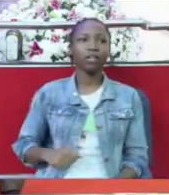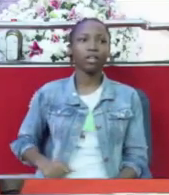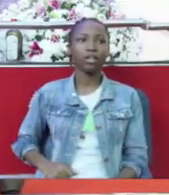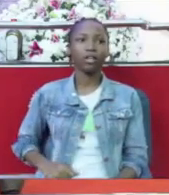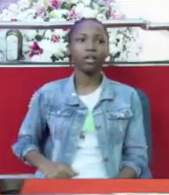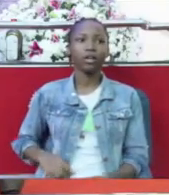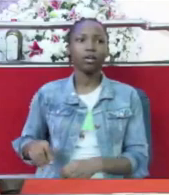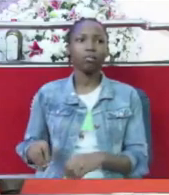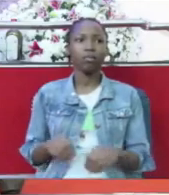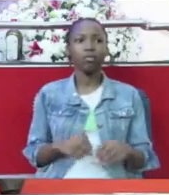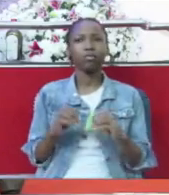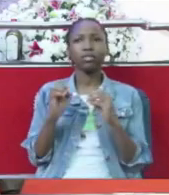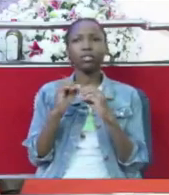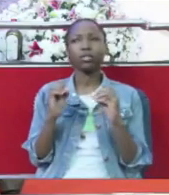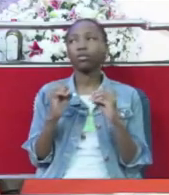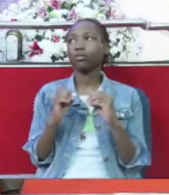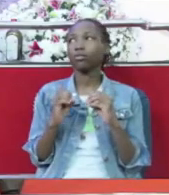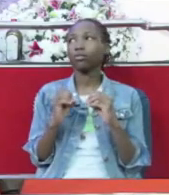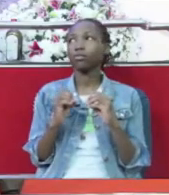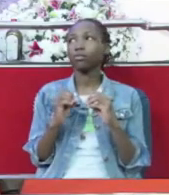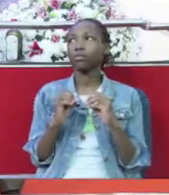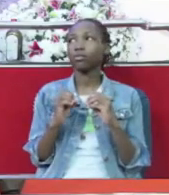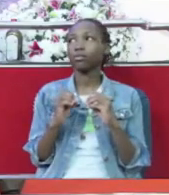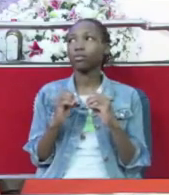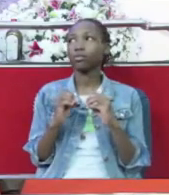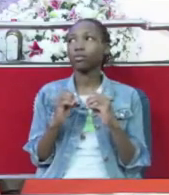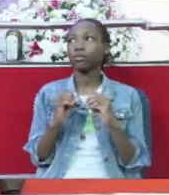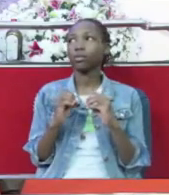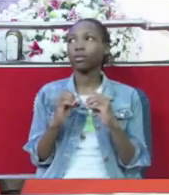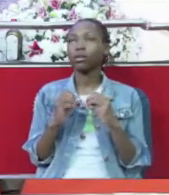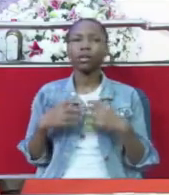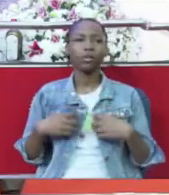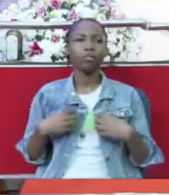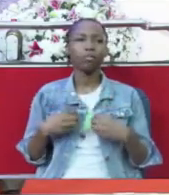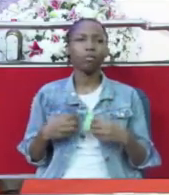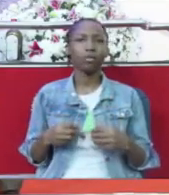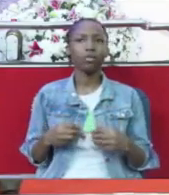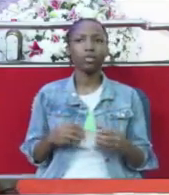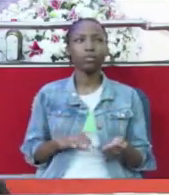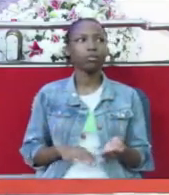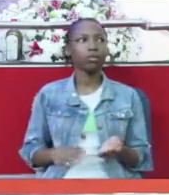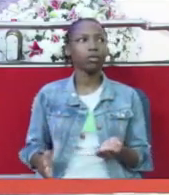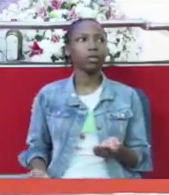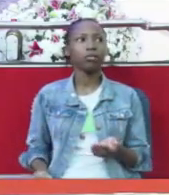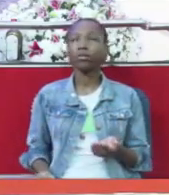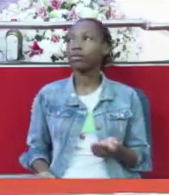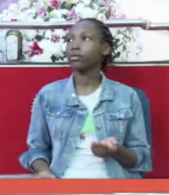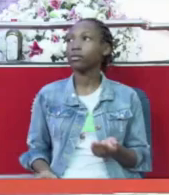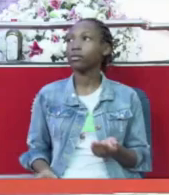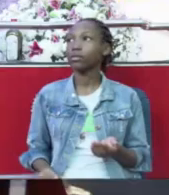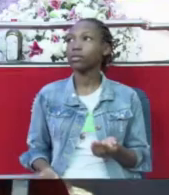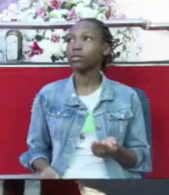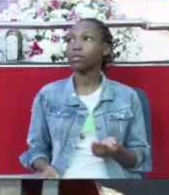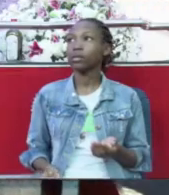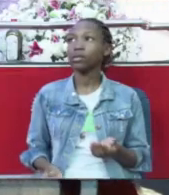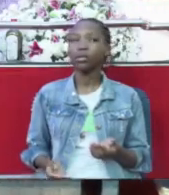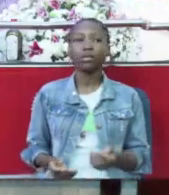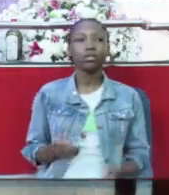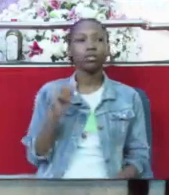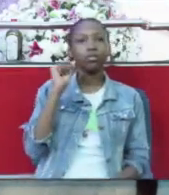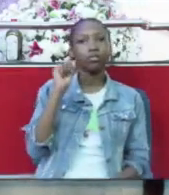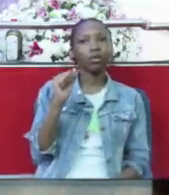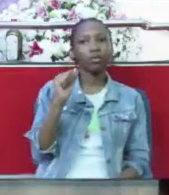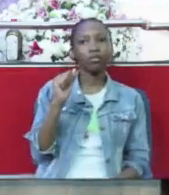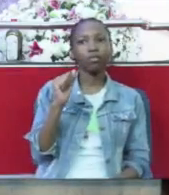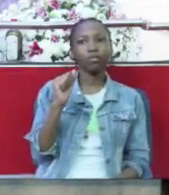What did he do? Alifanya nini? He put them down. Akayaweka chini. He picked some stones. Akachukua silaha zake mawe. He had a sling.